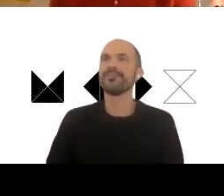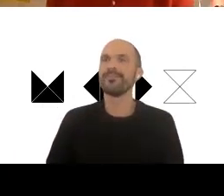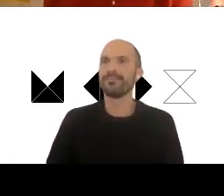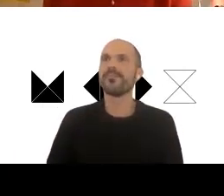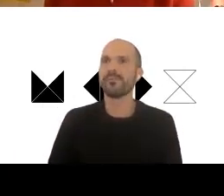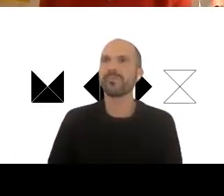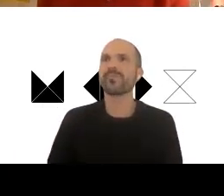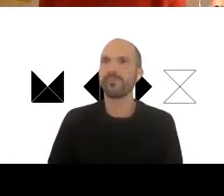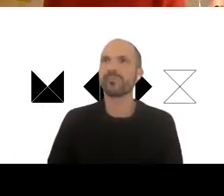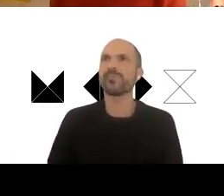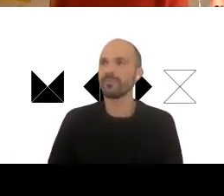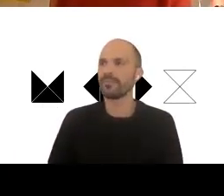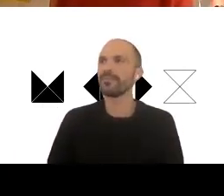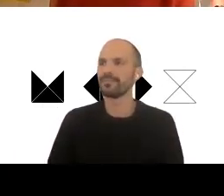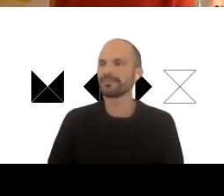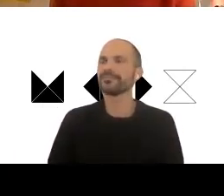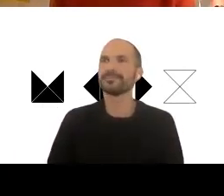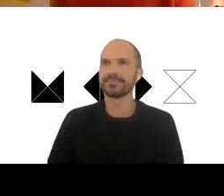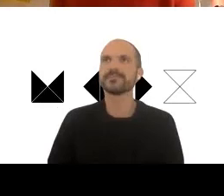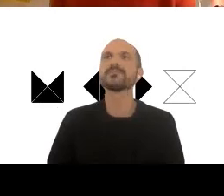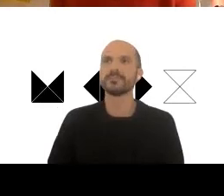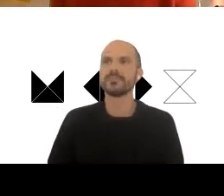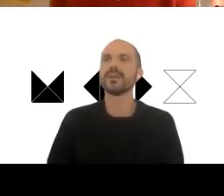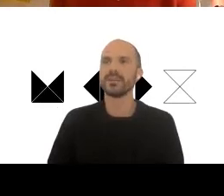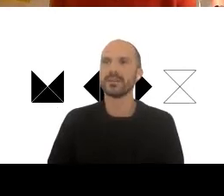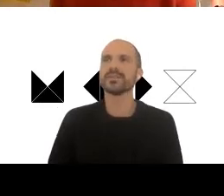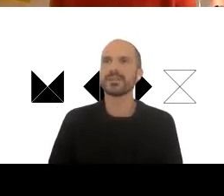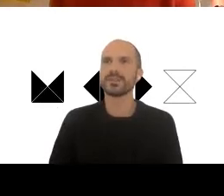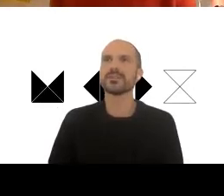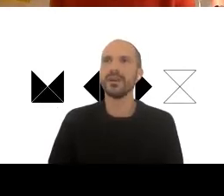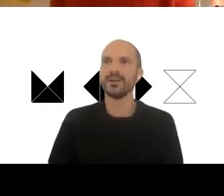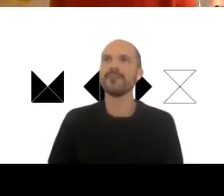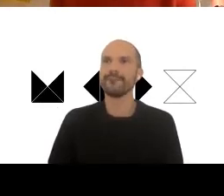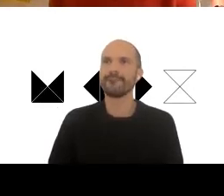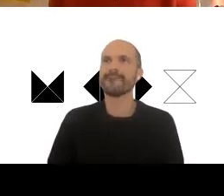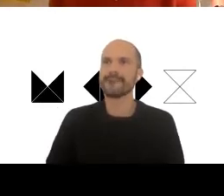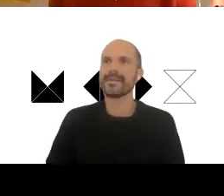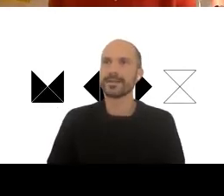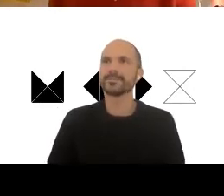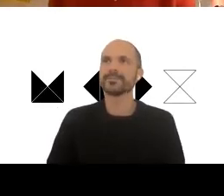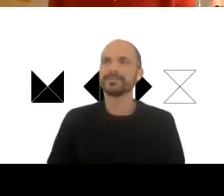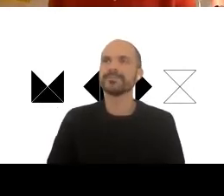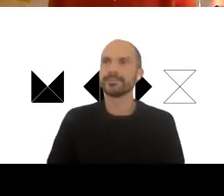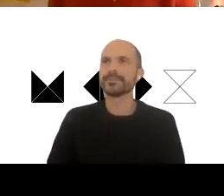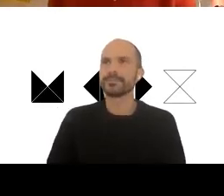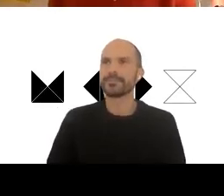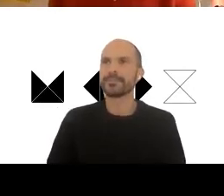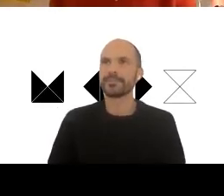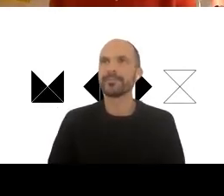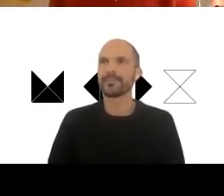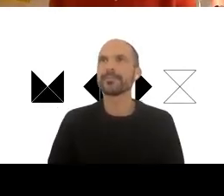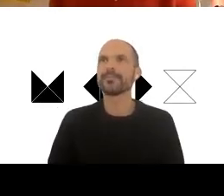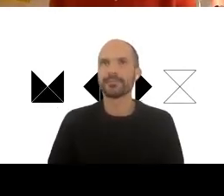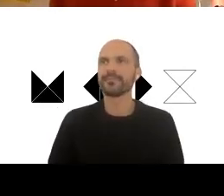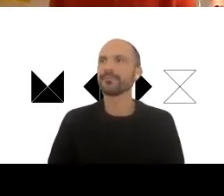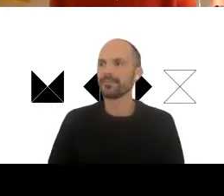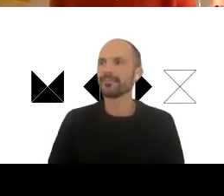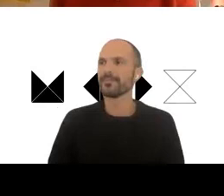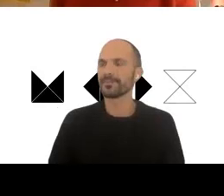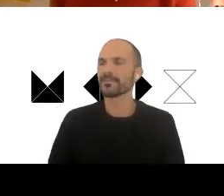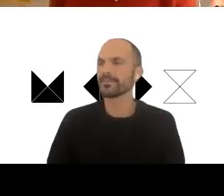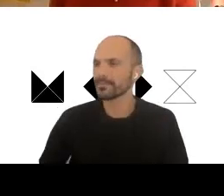Yeah. Right, and all the cranes and everything that's logistics, which is really a big cost